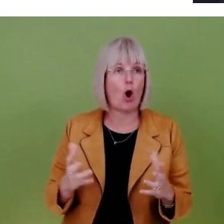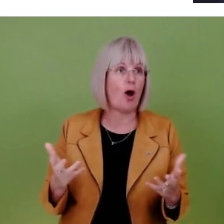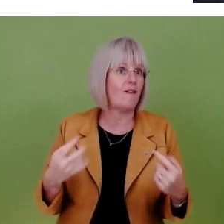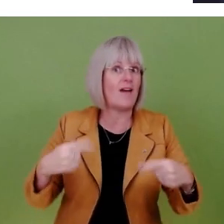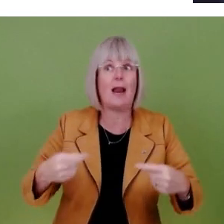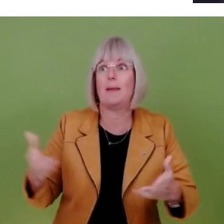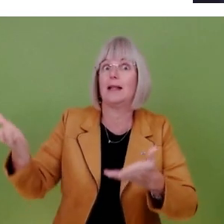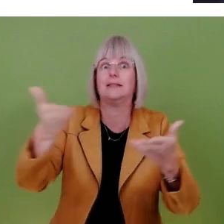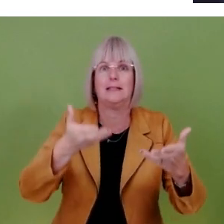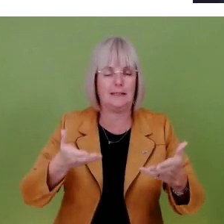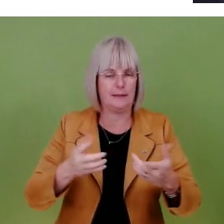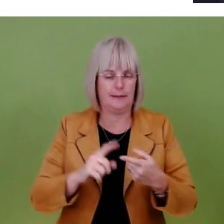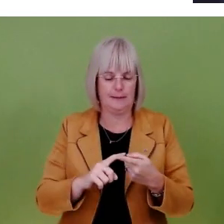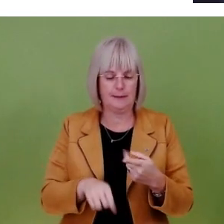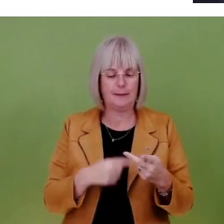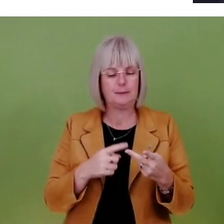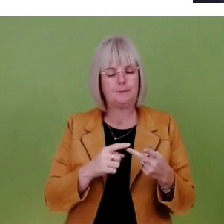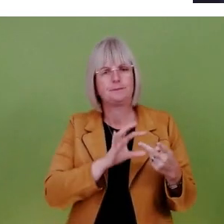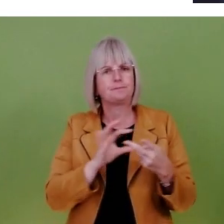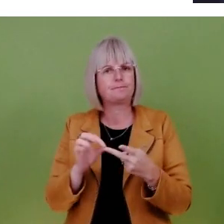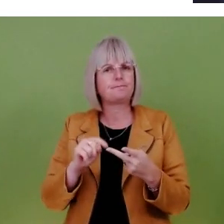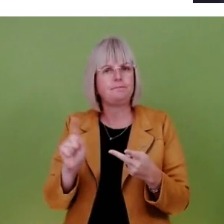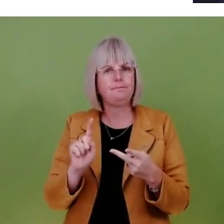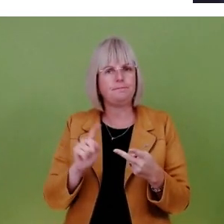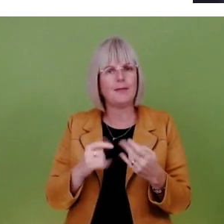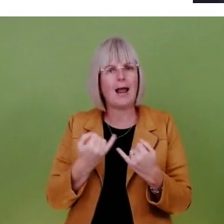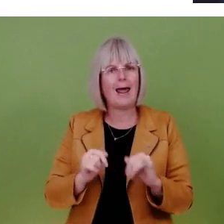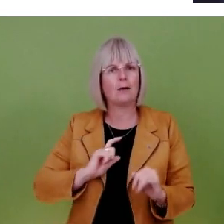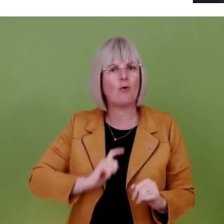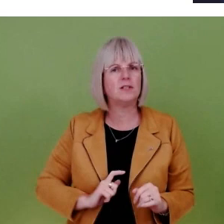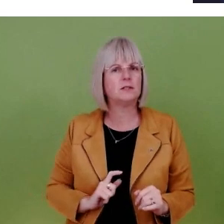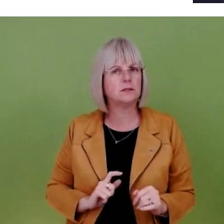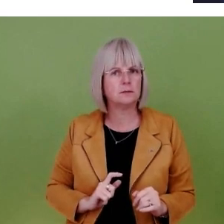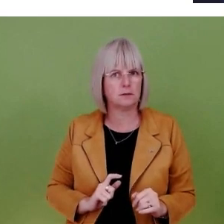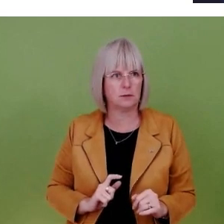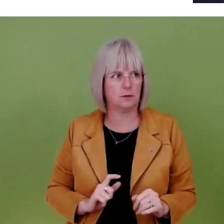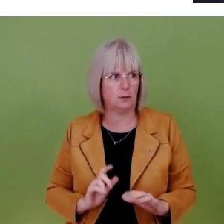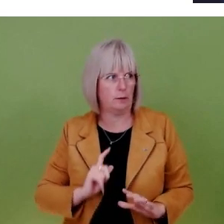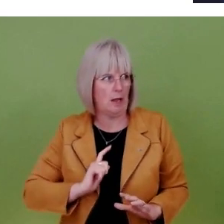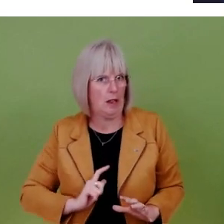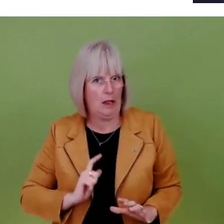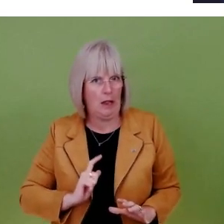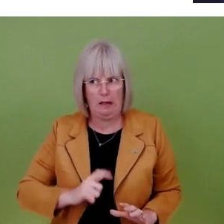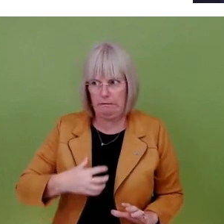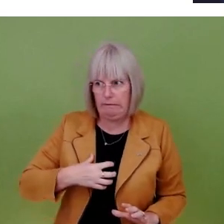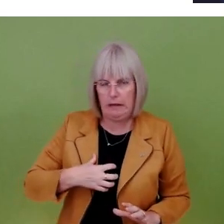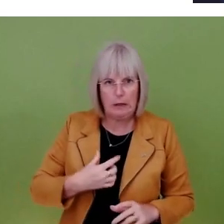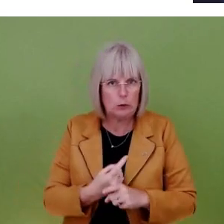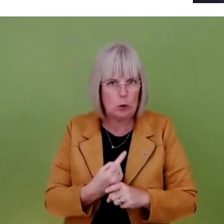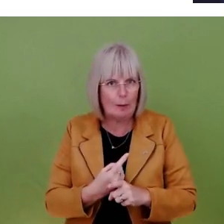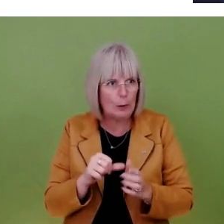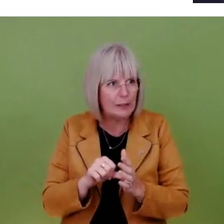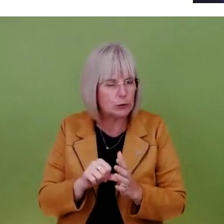and related to that is also a lack of confidence and a fear of talking about these issues and these difficulties in our